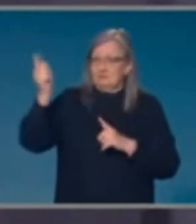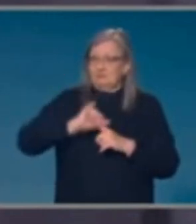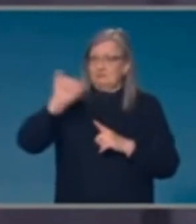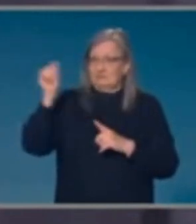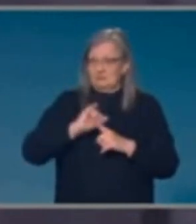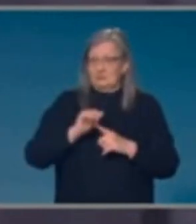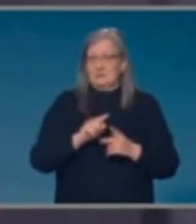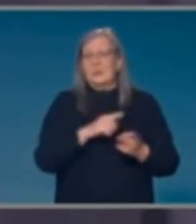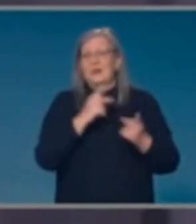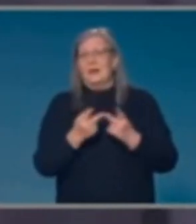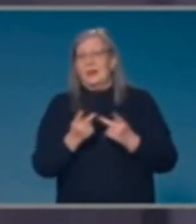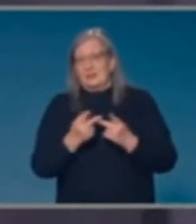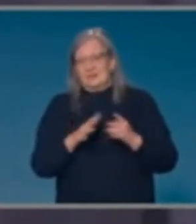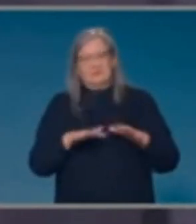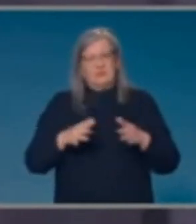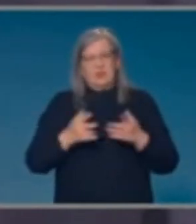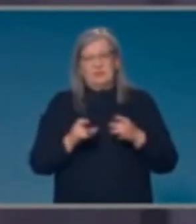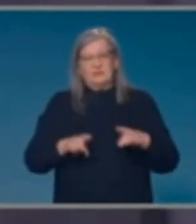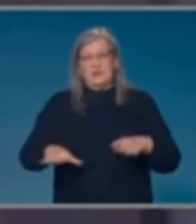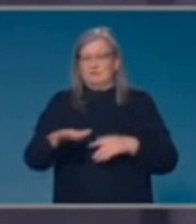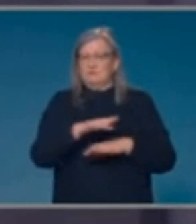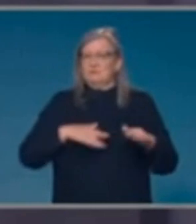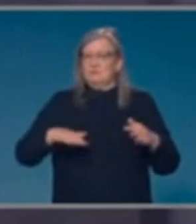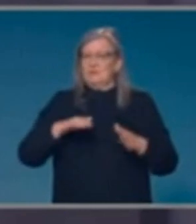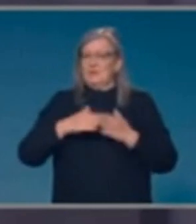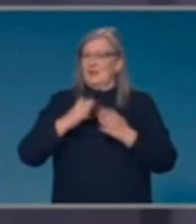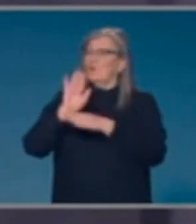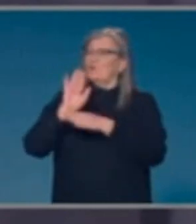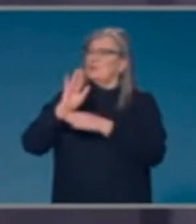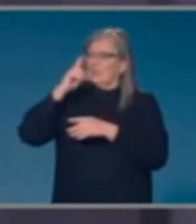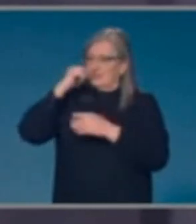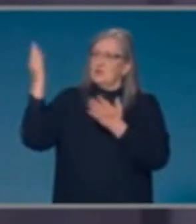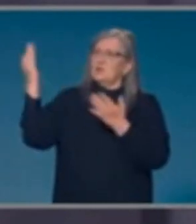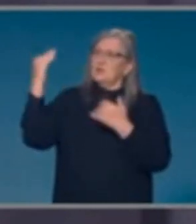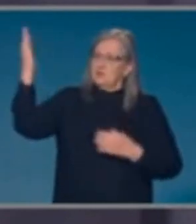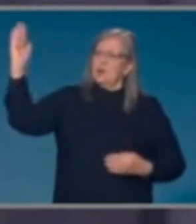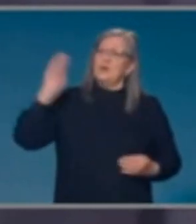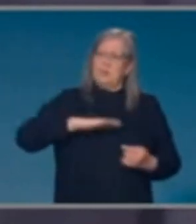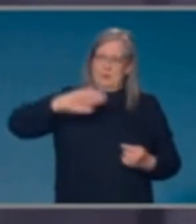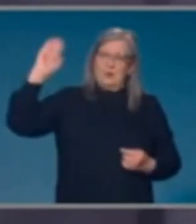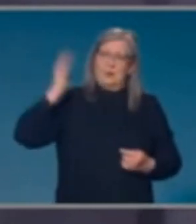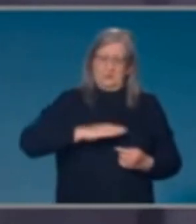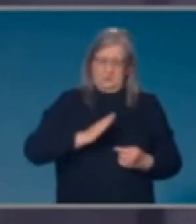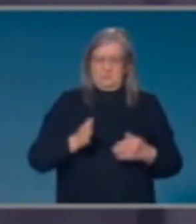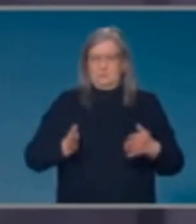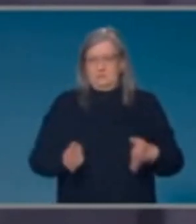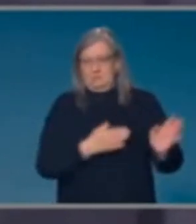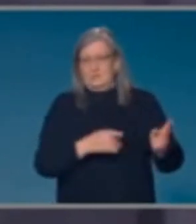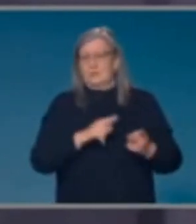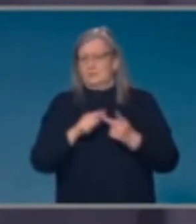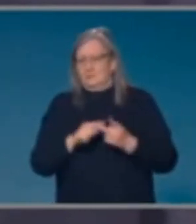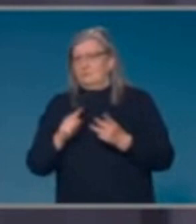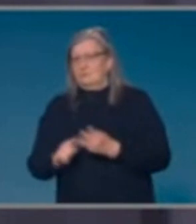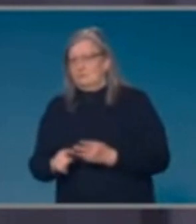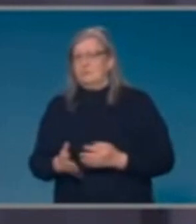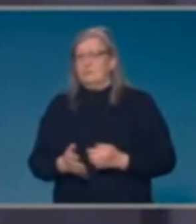others who are overseas are welcome back. And then we'll be moving on from there. I think the Pacific, other